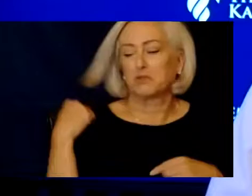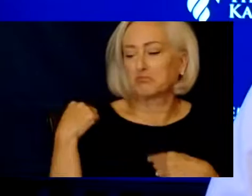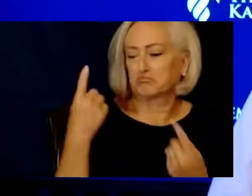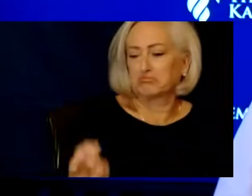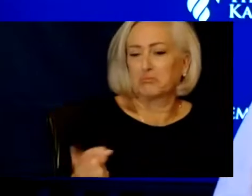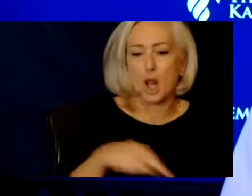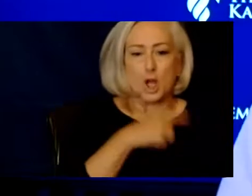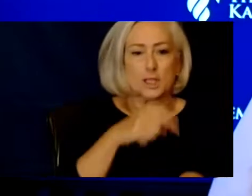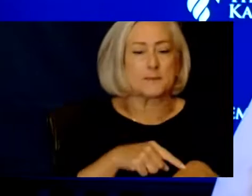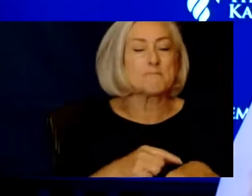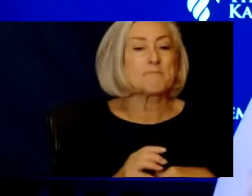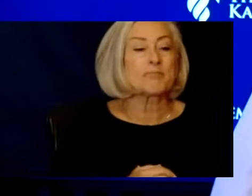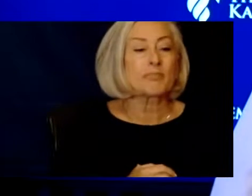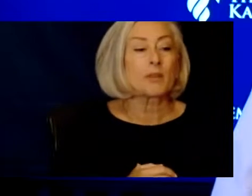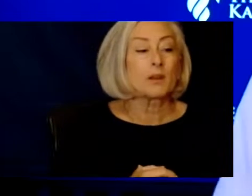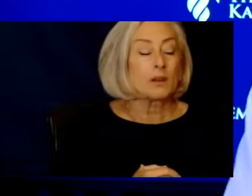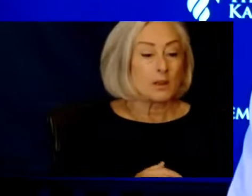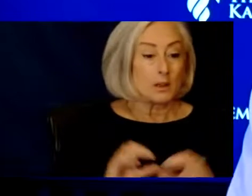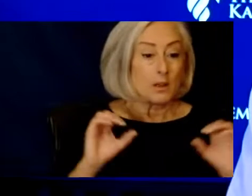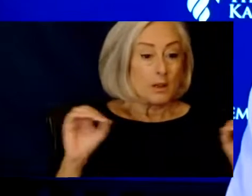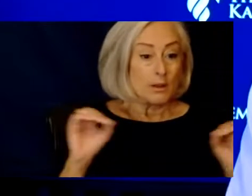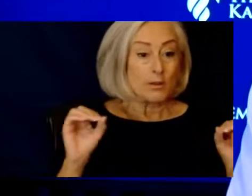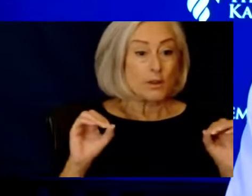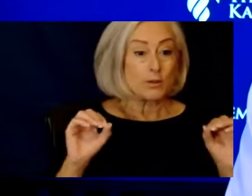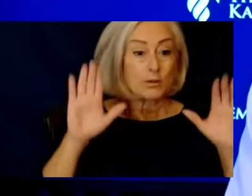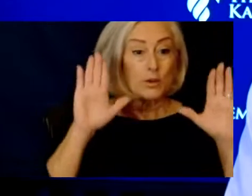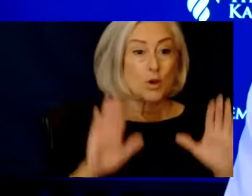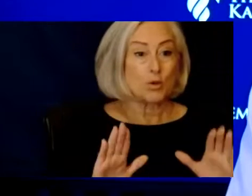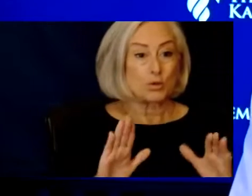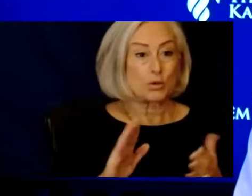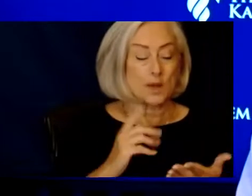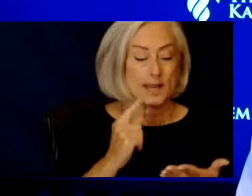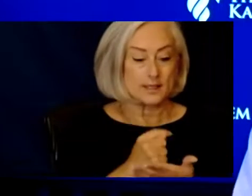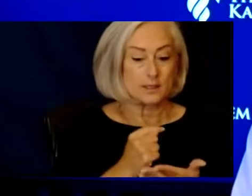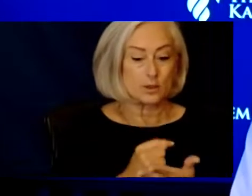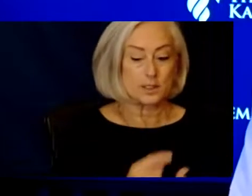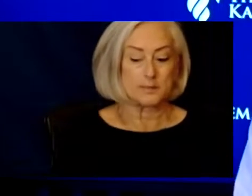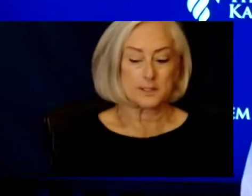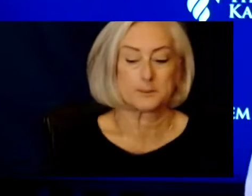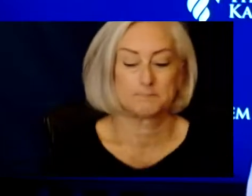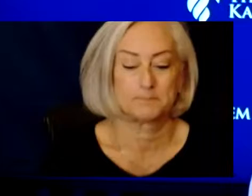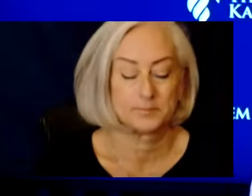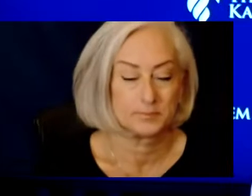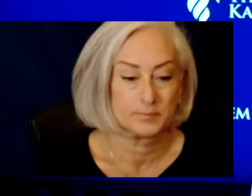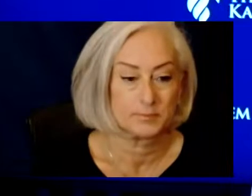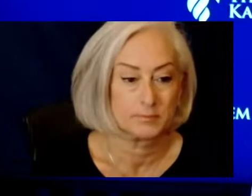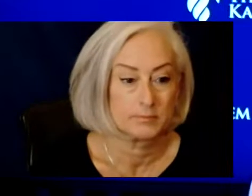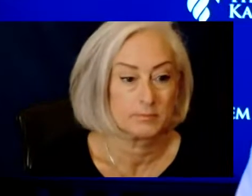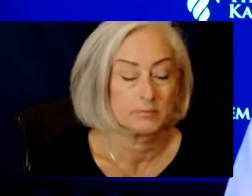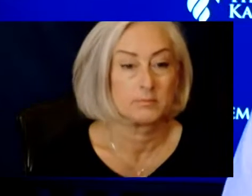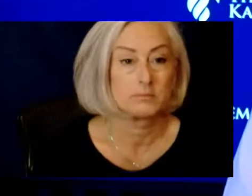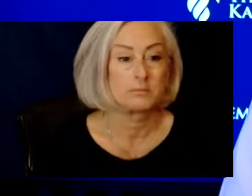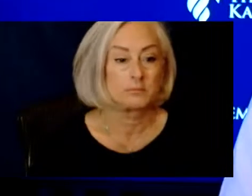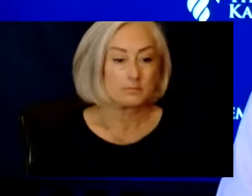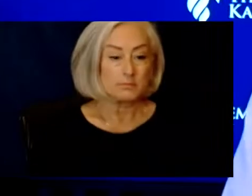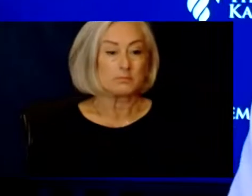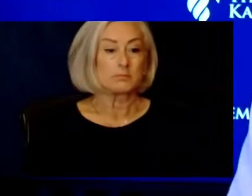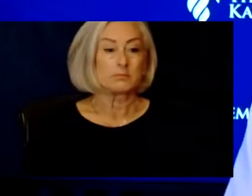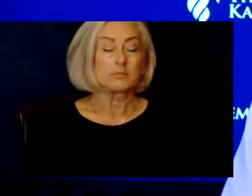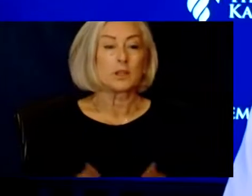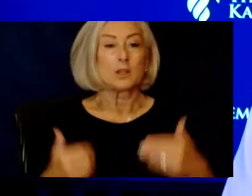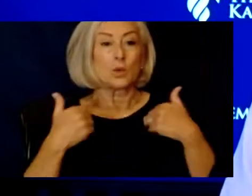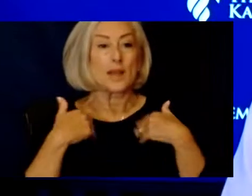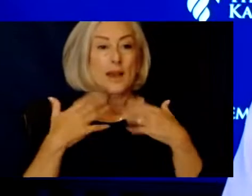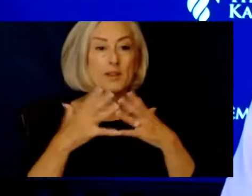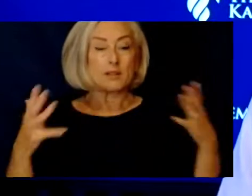is there's really no great treatment for it. And so we know that there's definitely a percentage of kids who can get meningitis or encephalitis, which is a